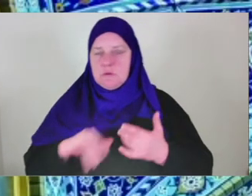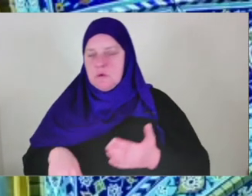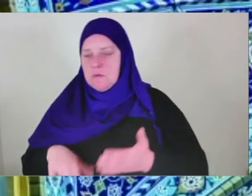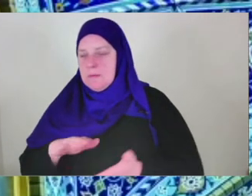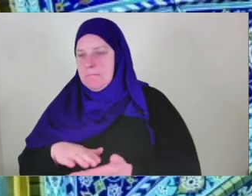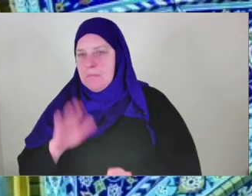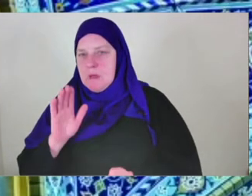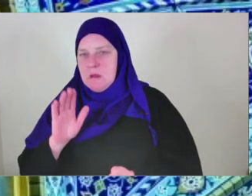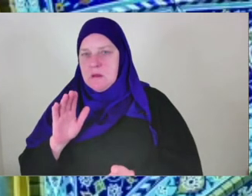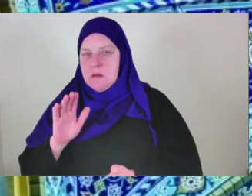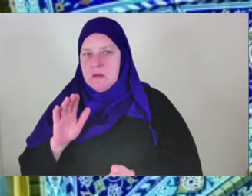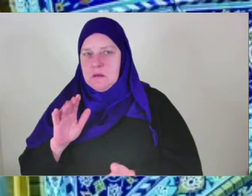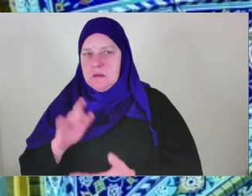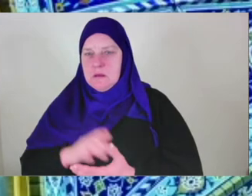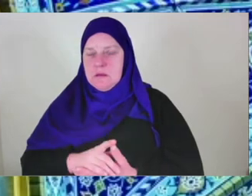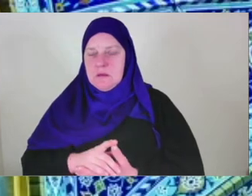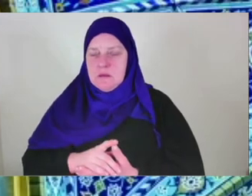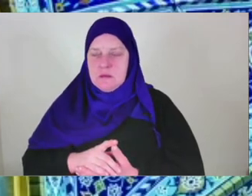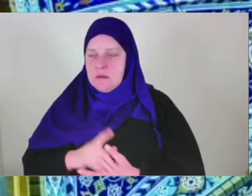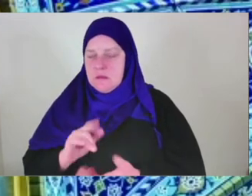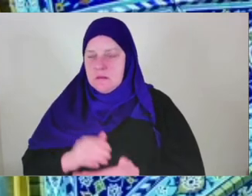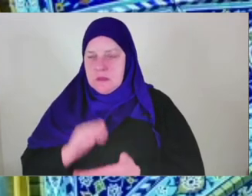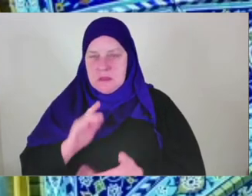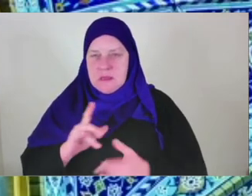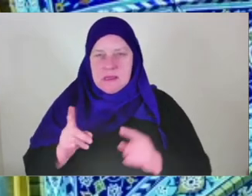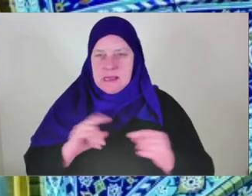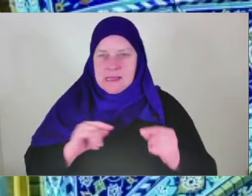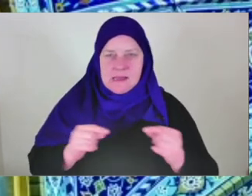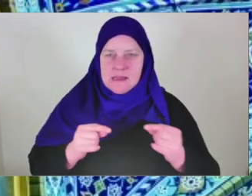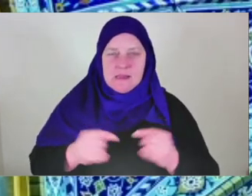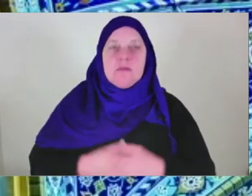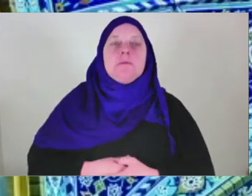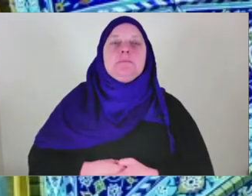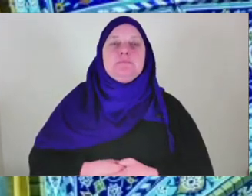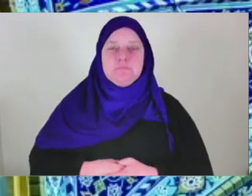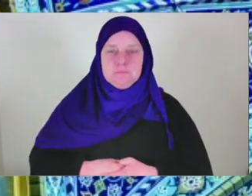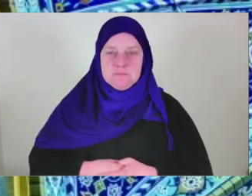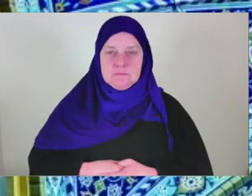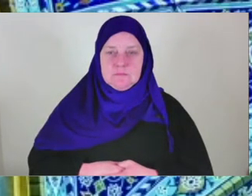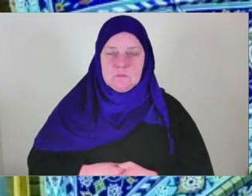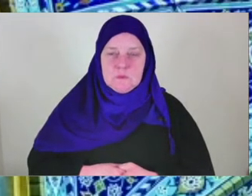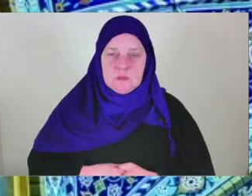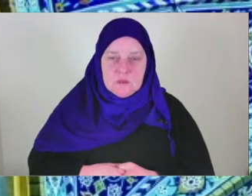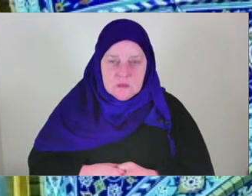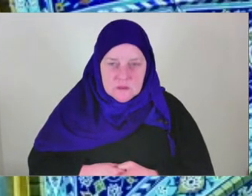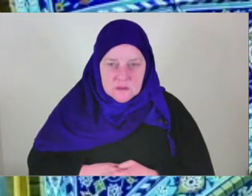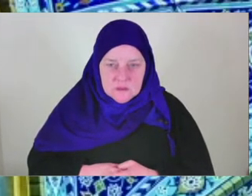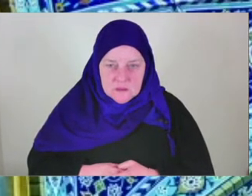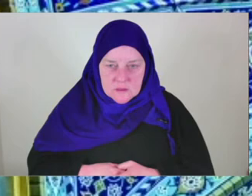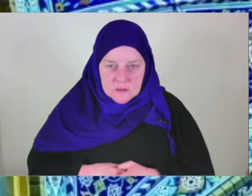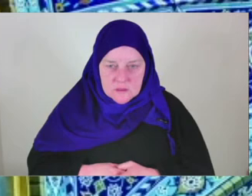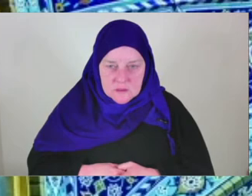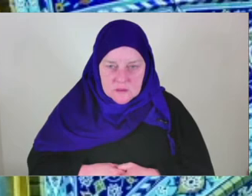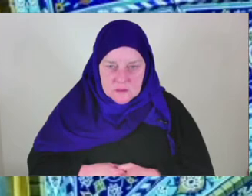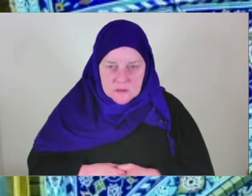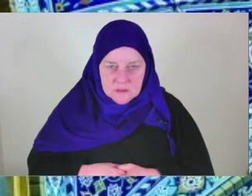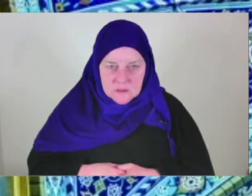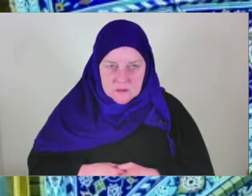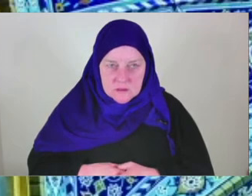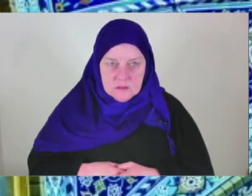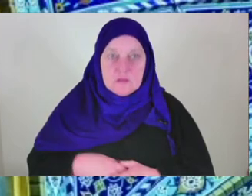Yes, very good and very common question, Haj Ali. Basically, anyone has, Khums is on someone who has